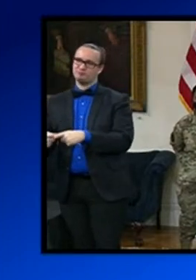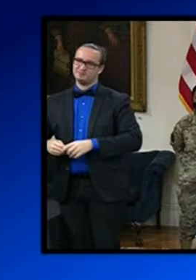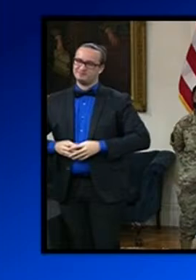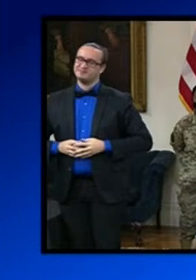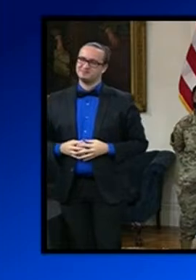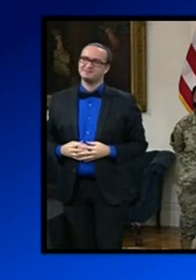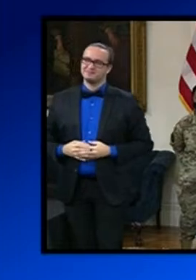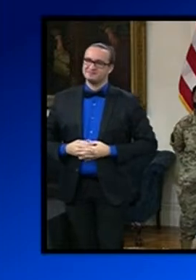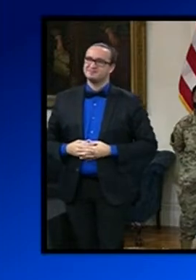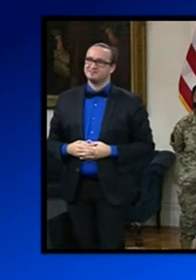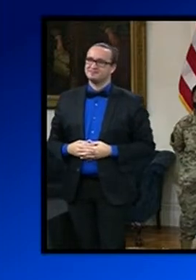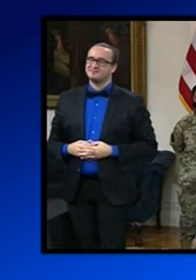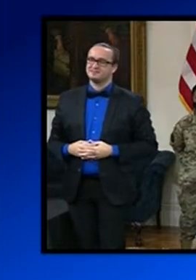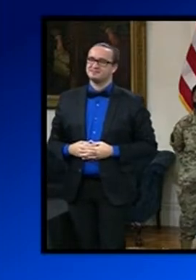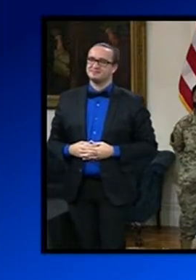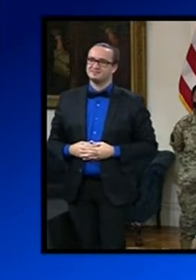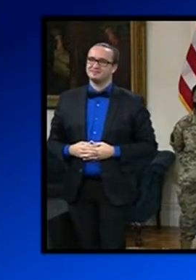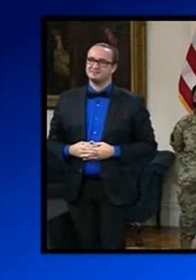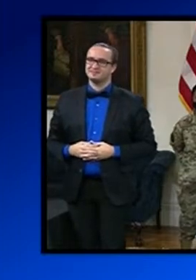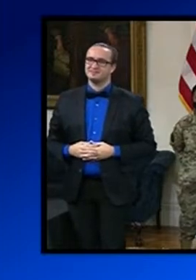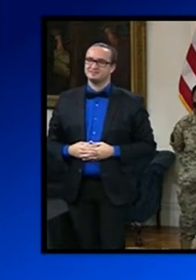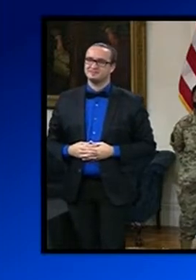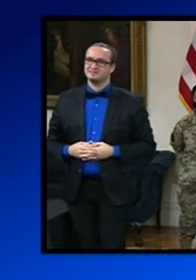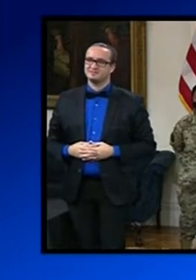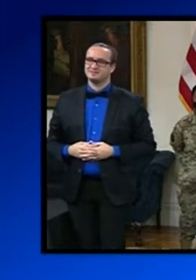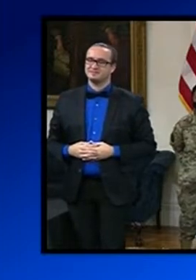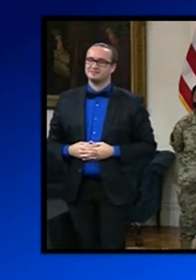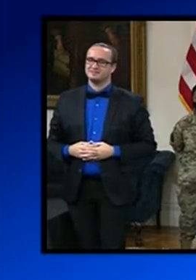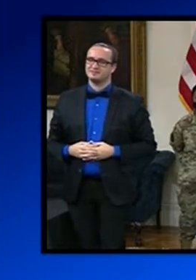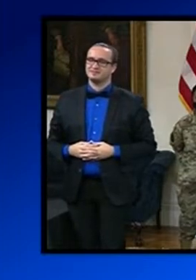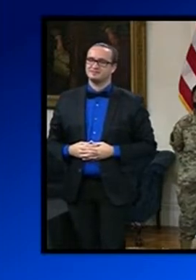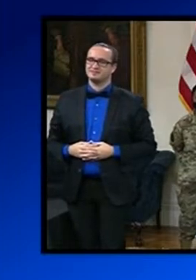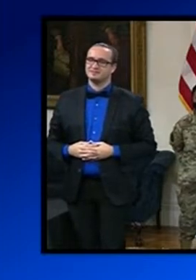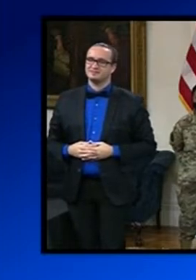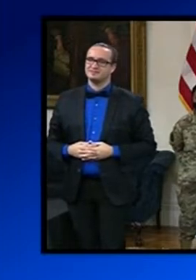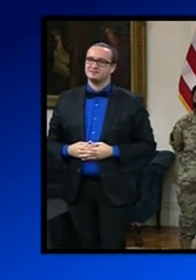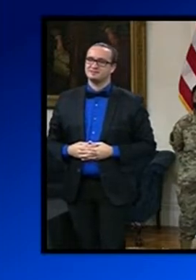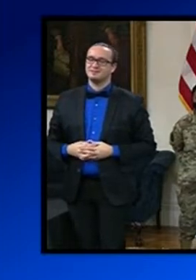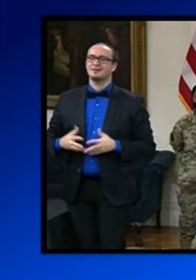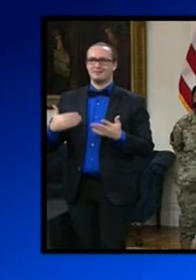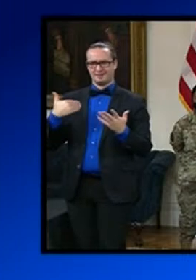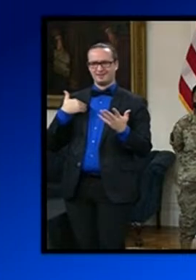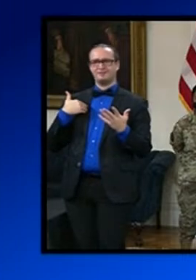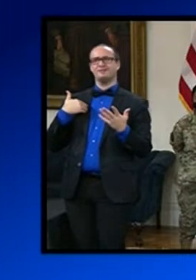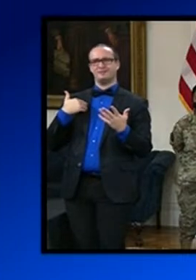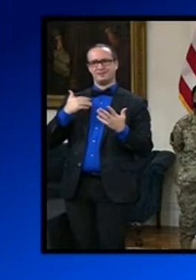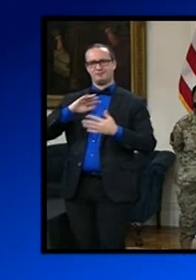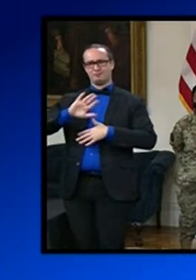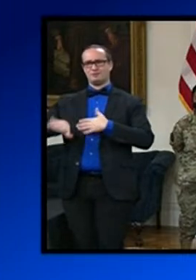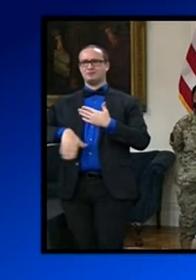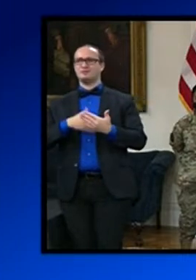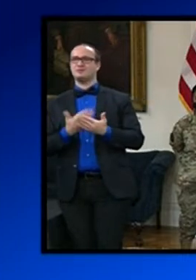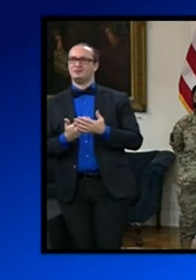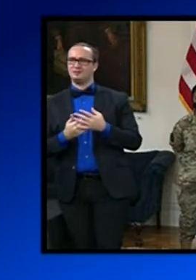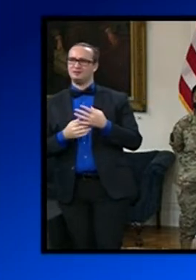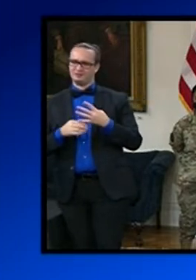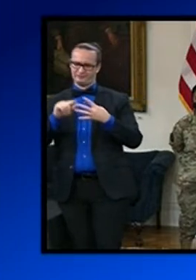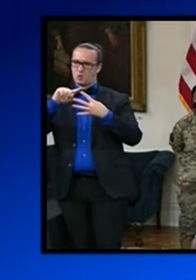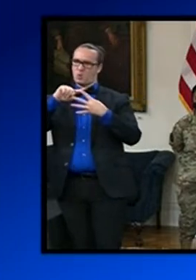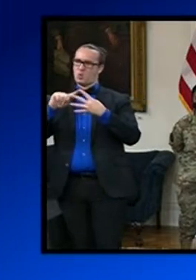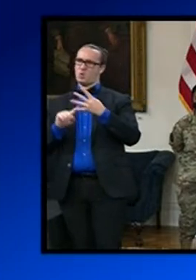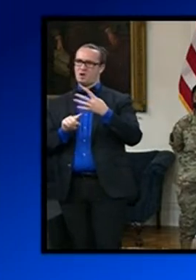internet access. We placed all 4 of the state's first mass vaccination sites